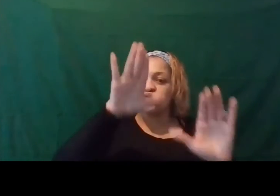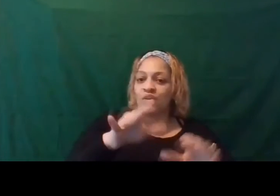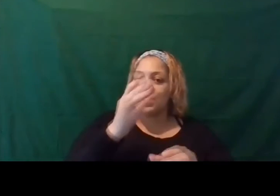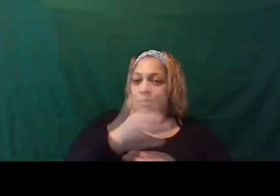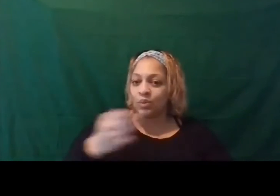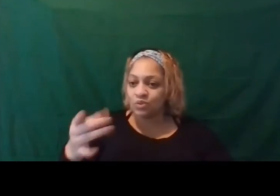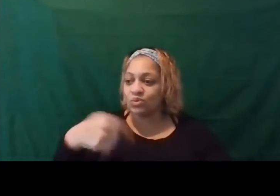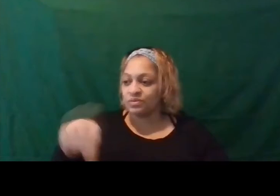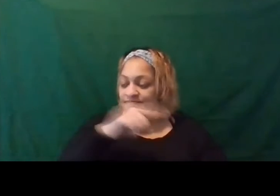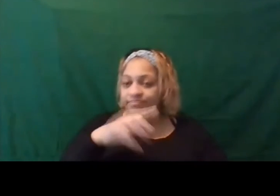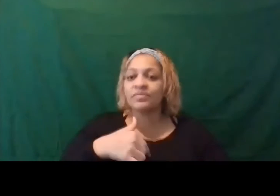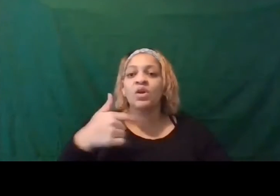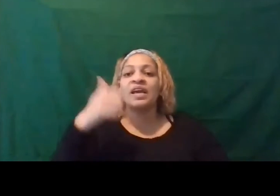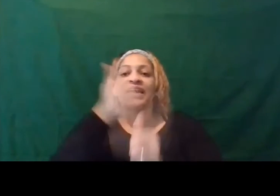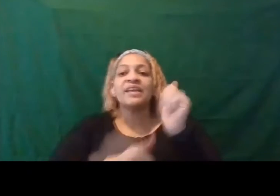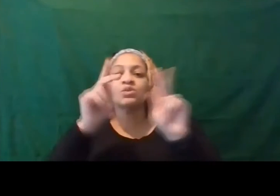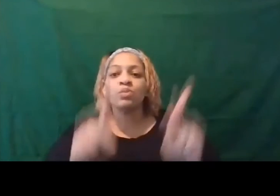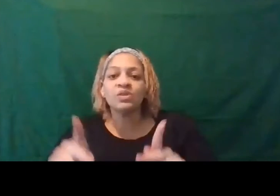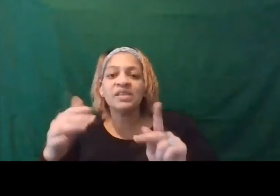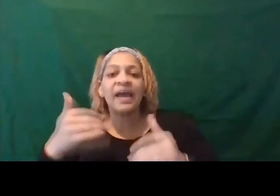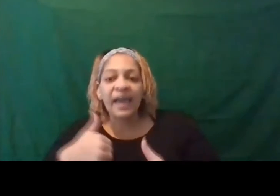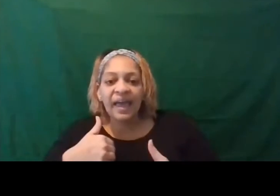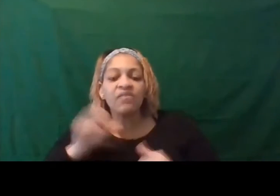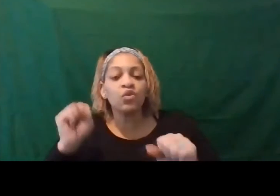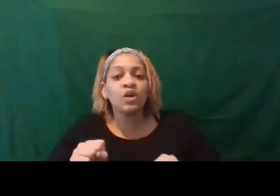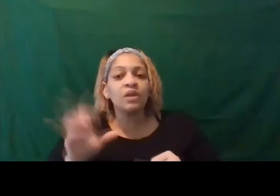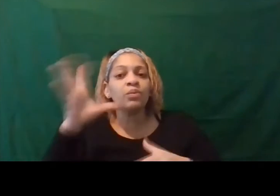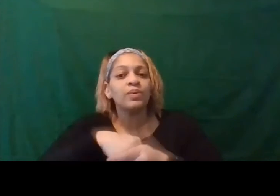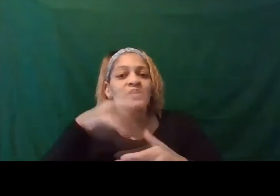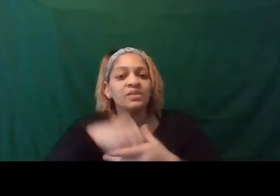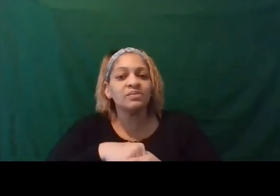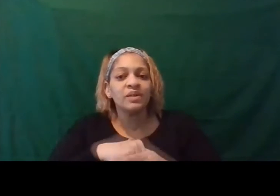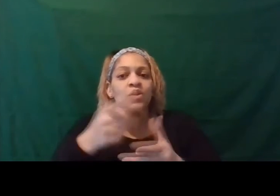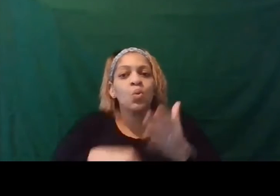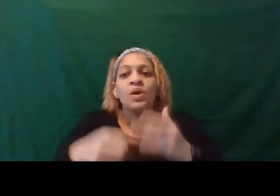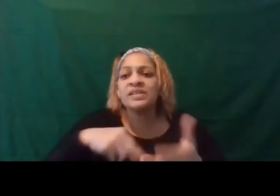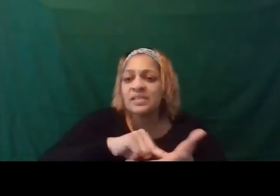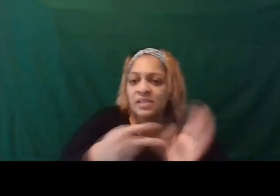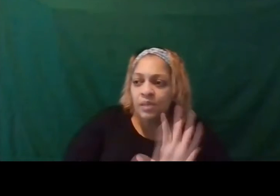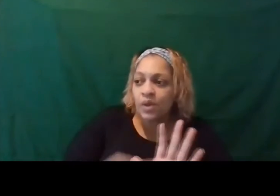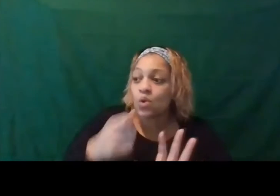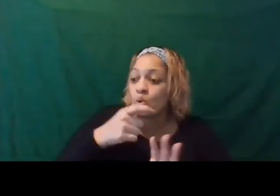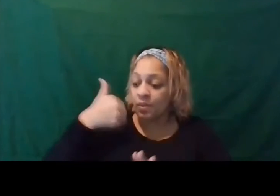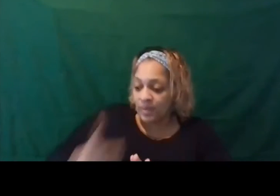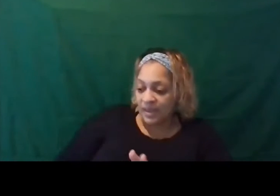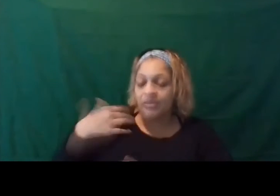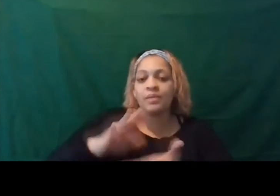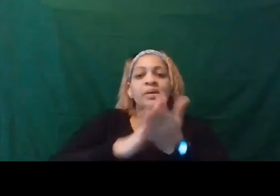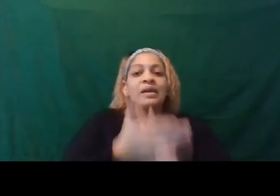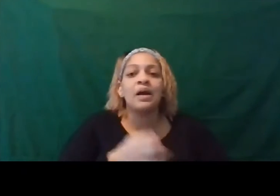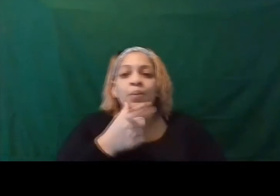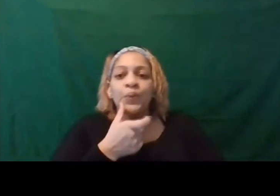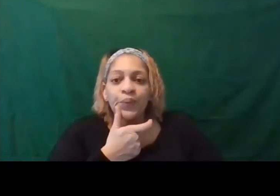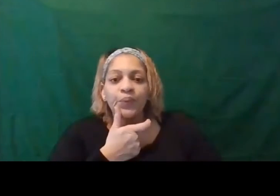person has and is able to participate in this. What does that mean to me? Who do I have to become in order to make